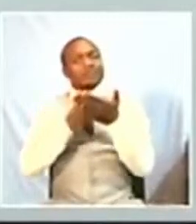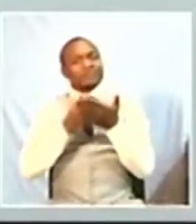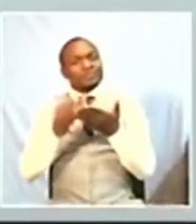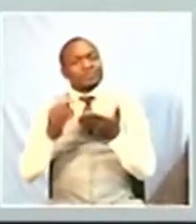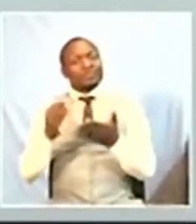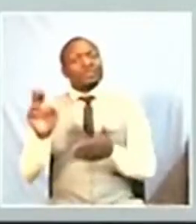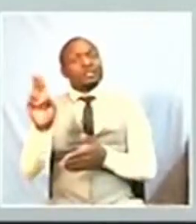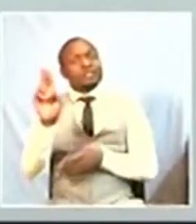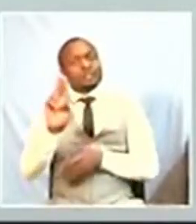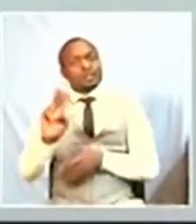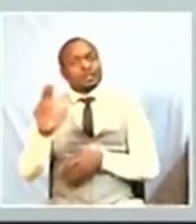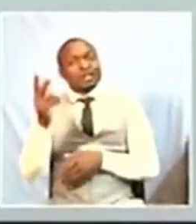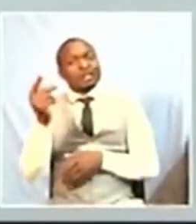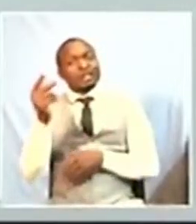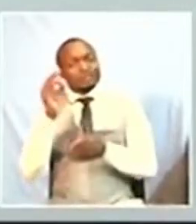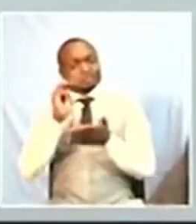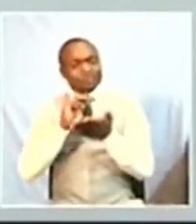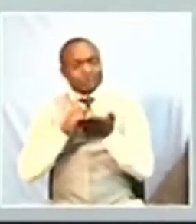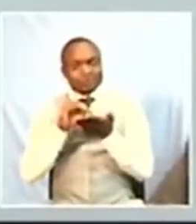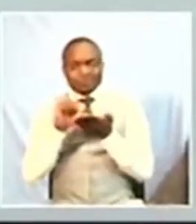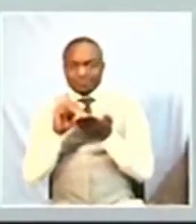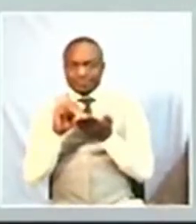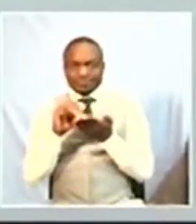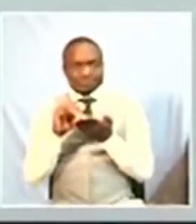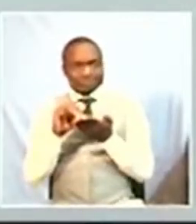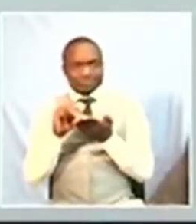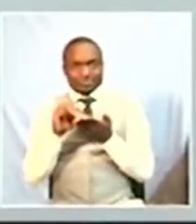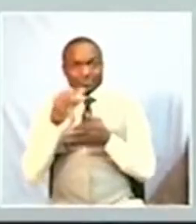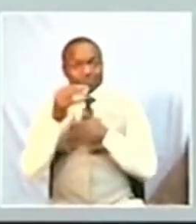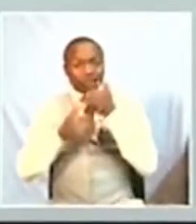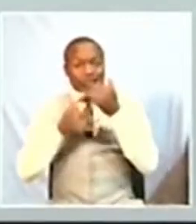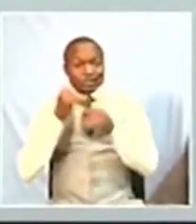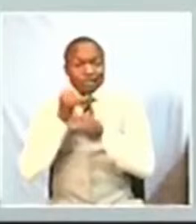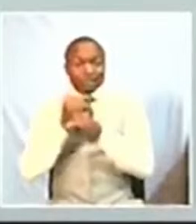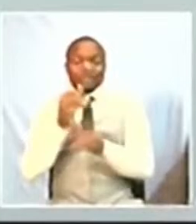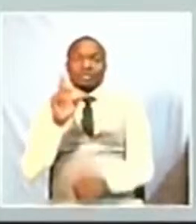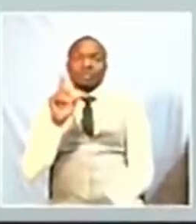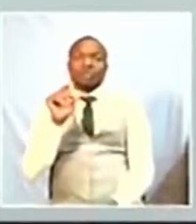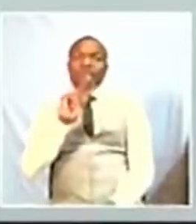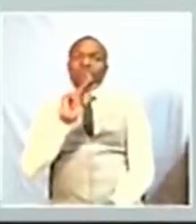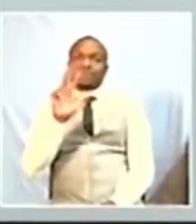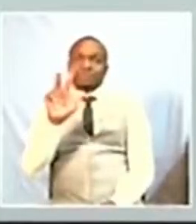utilize 13 million for the year 2023.